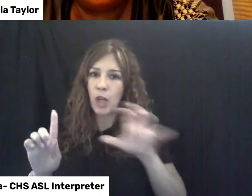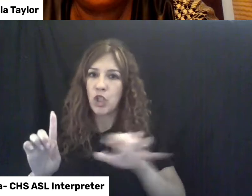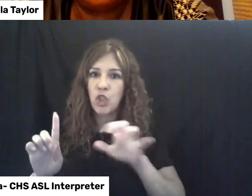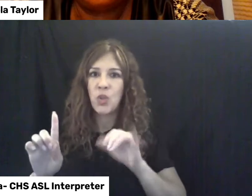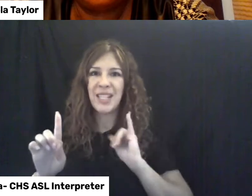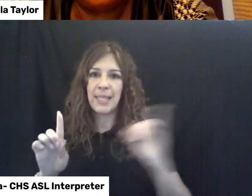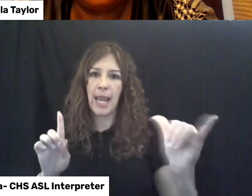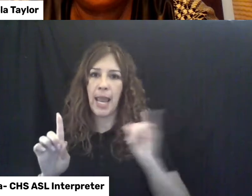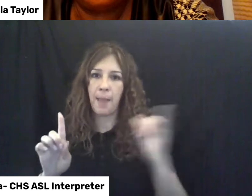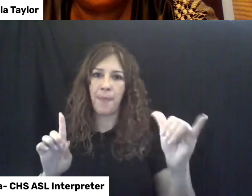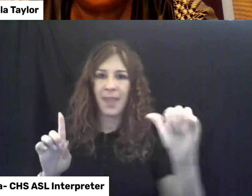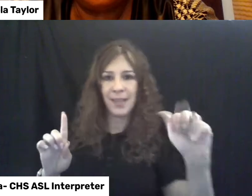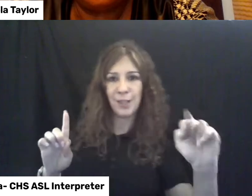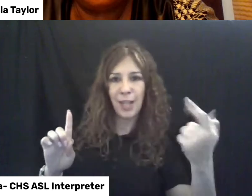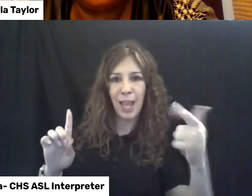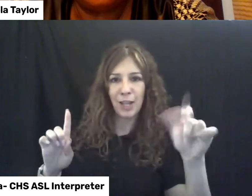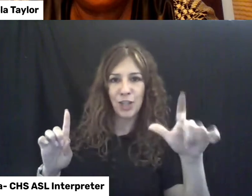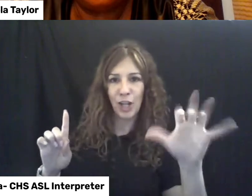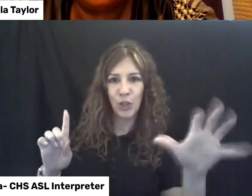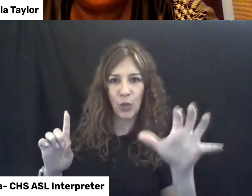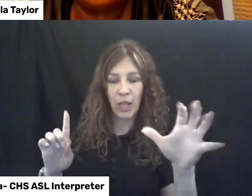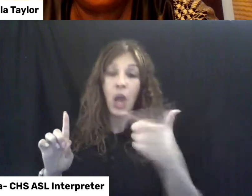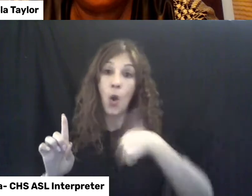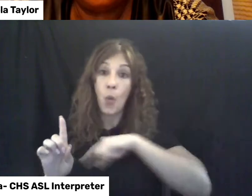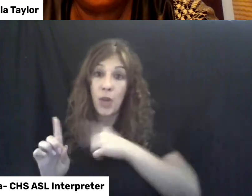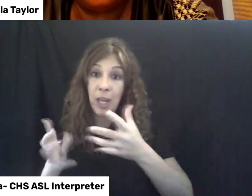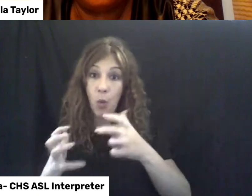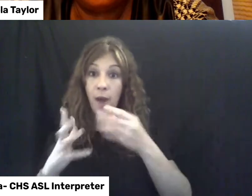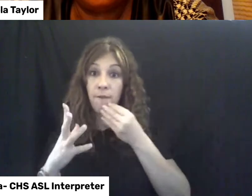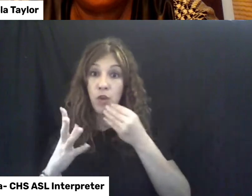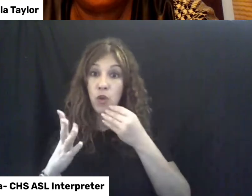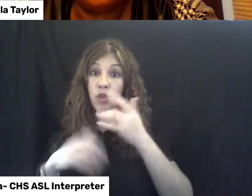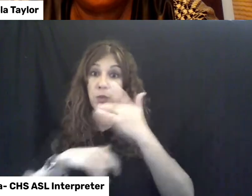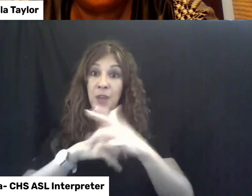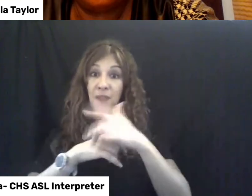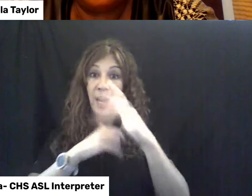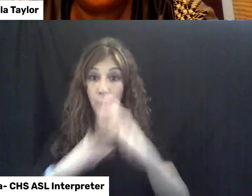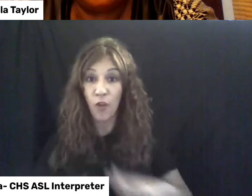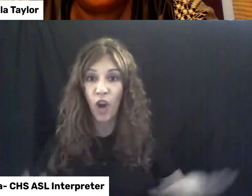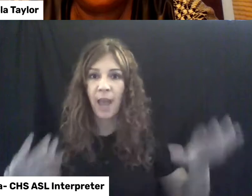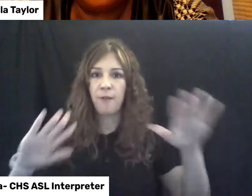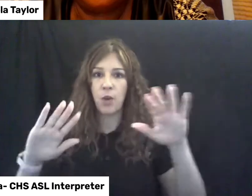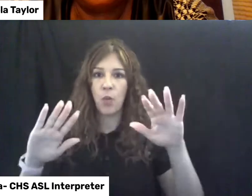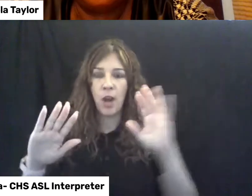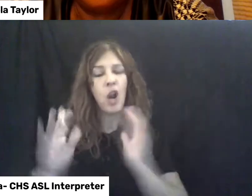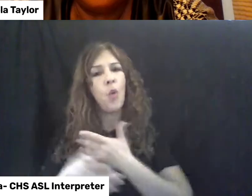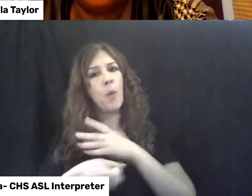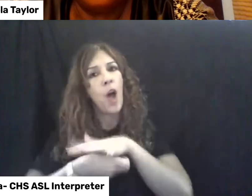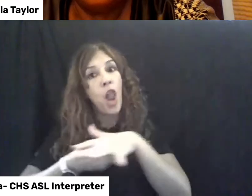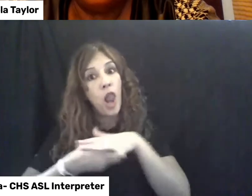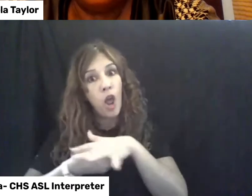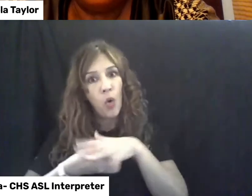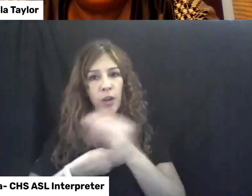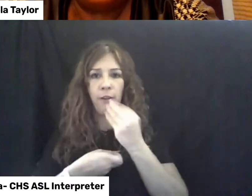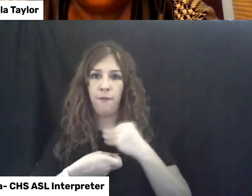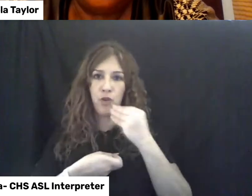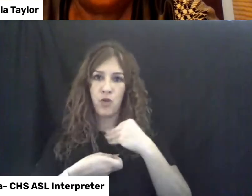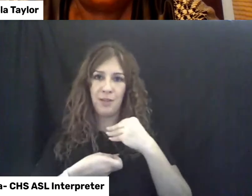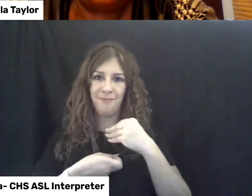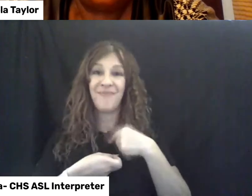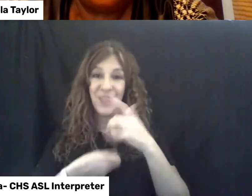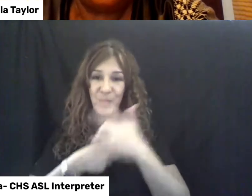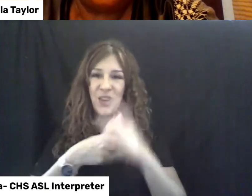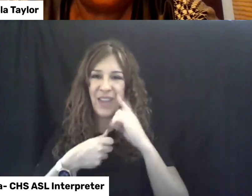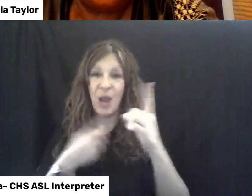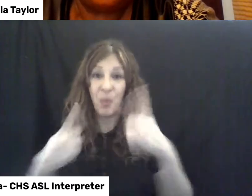in that we want food to be available to everyone. We want local food to be available to everyone.